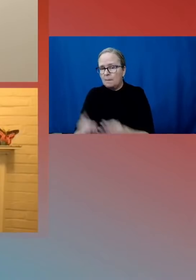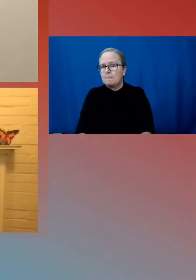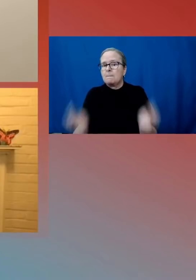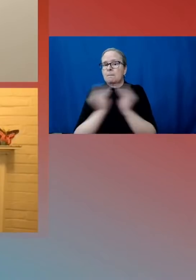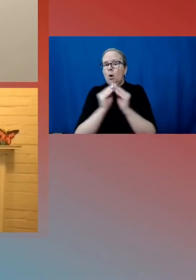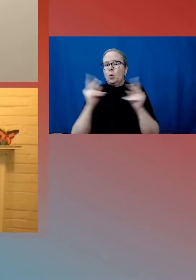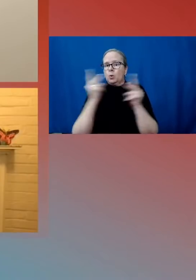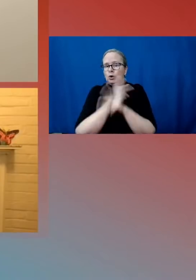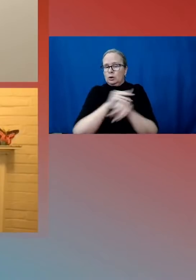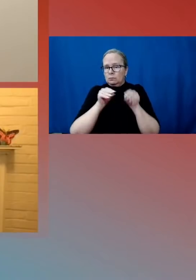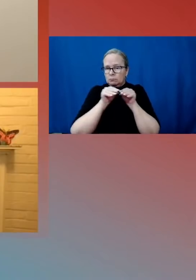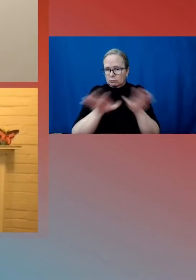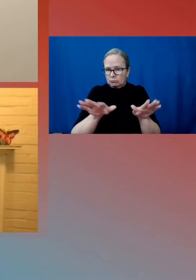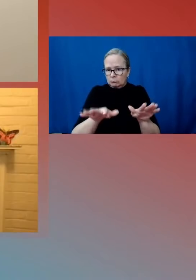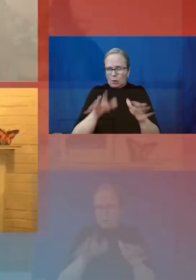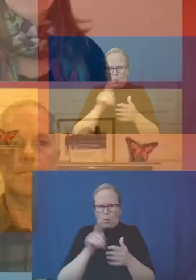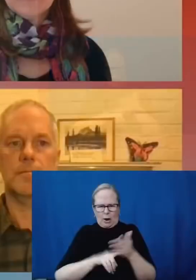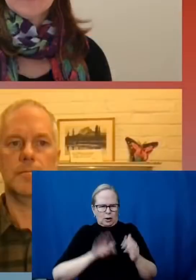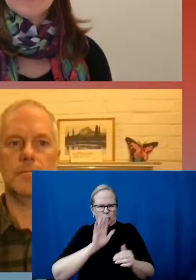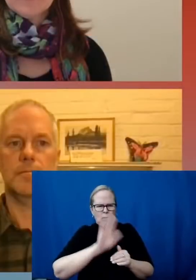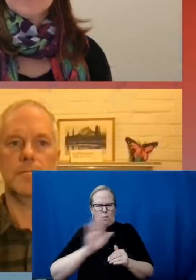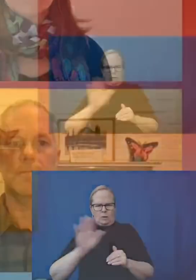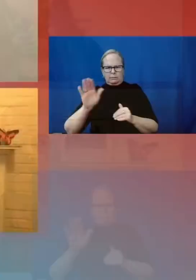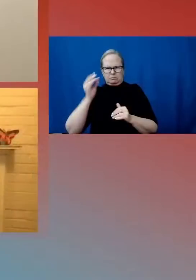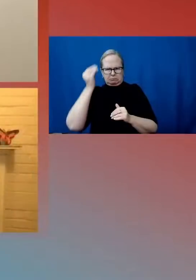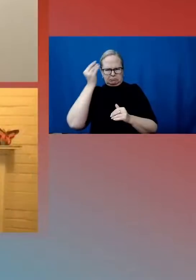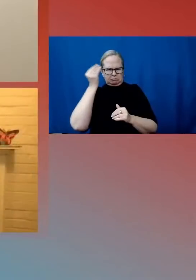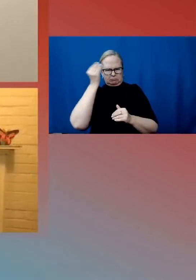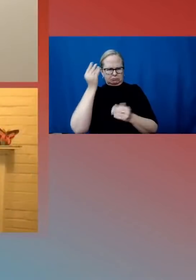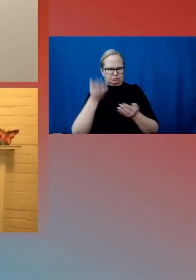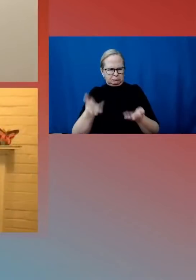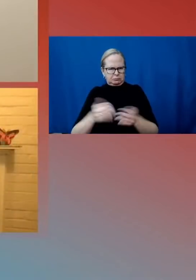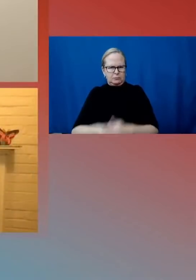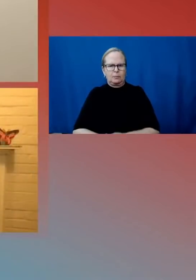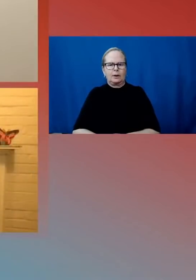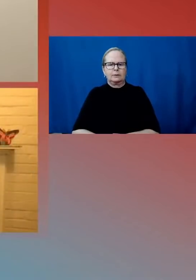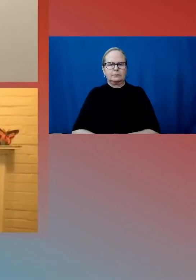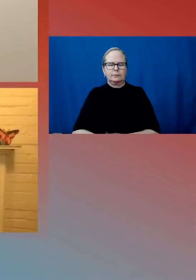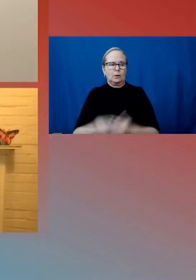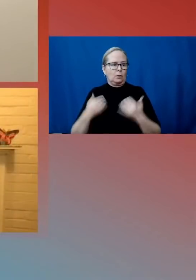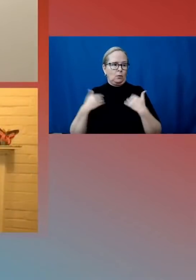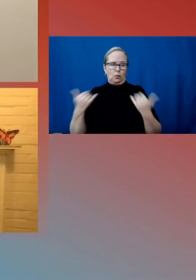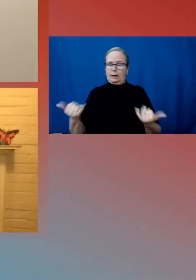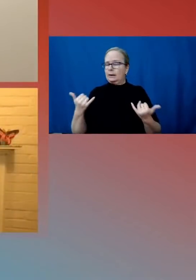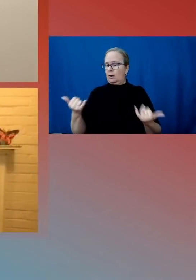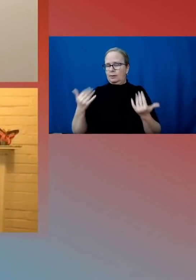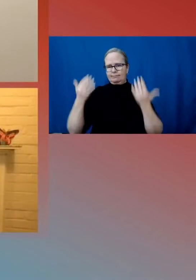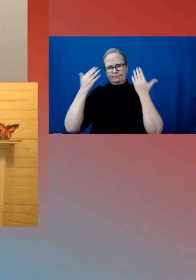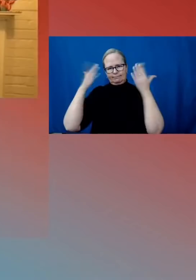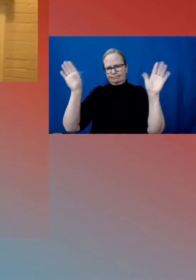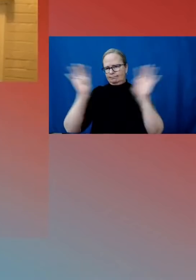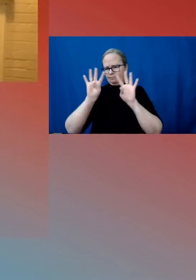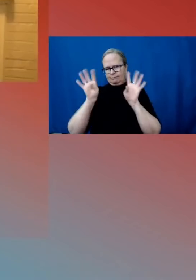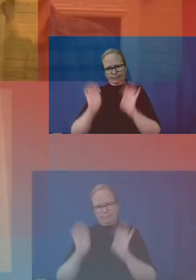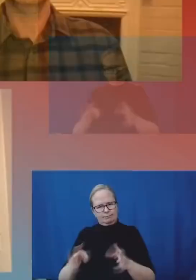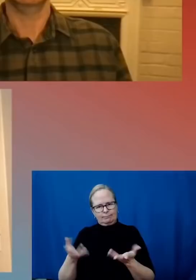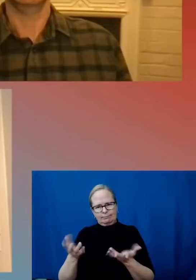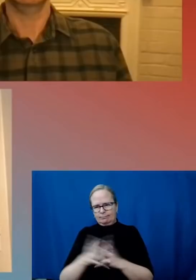contagious? So sort of that, yeah, any thoughts that you have on that, or is it just at all a big unknown?